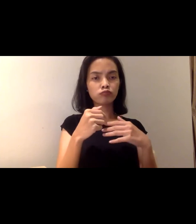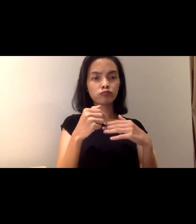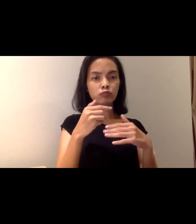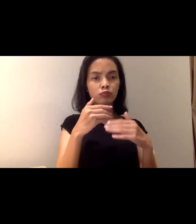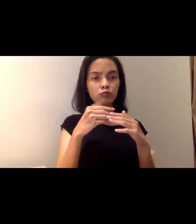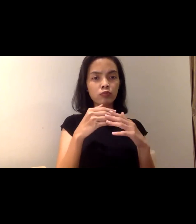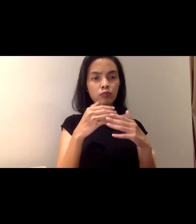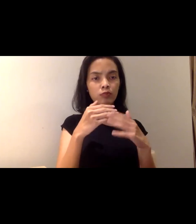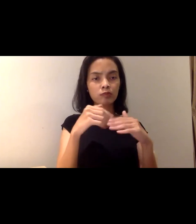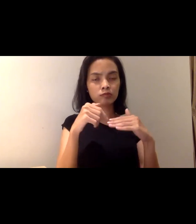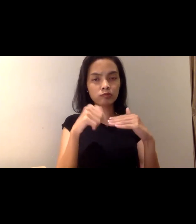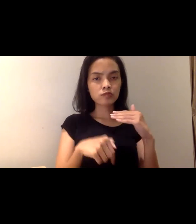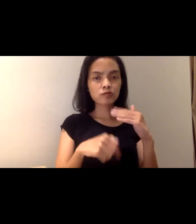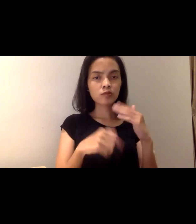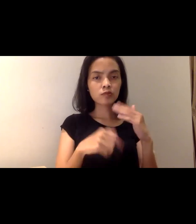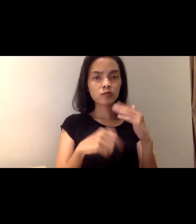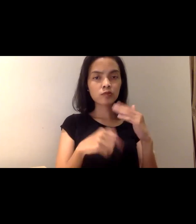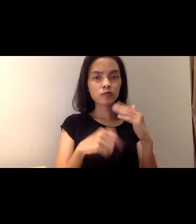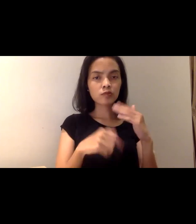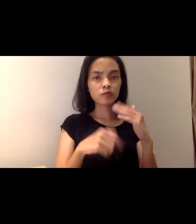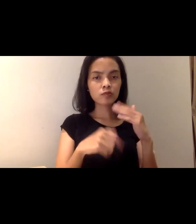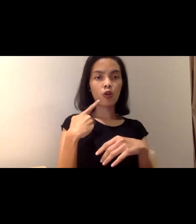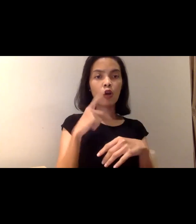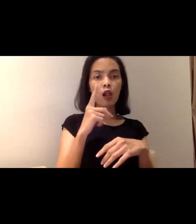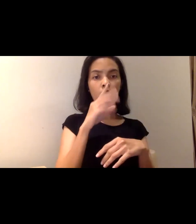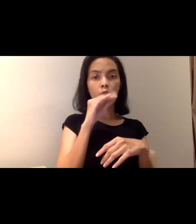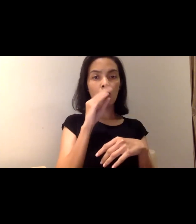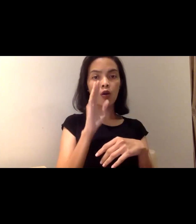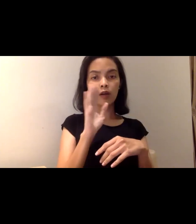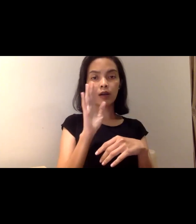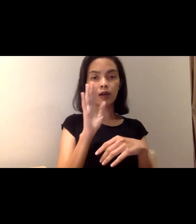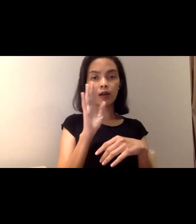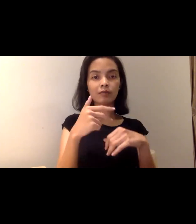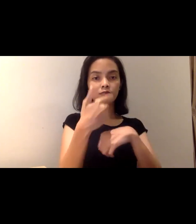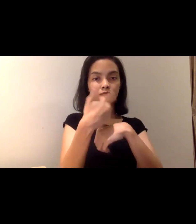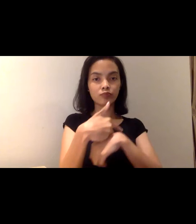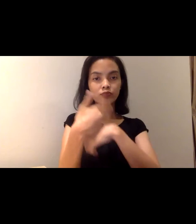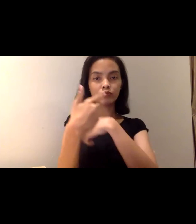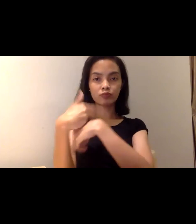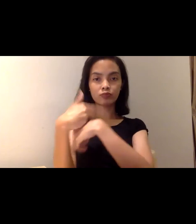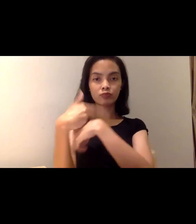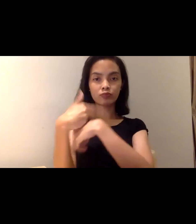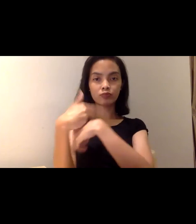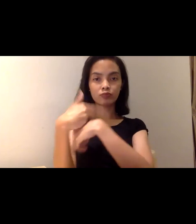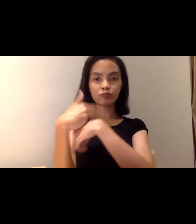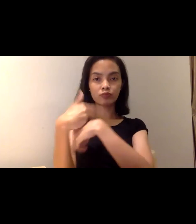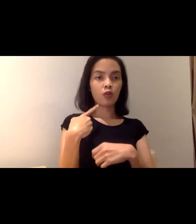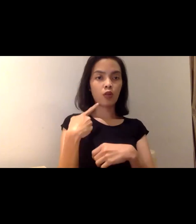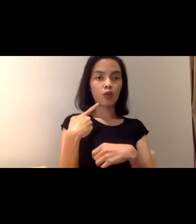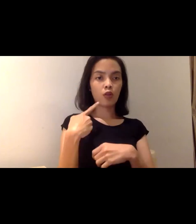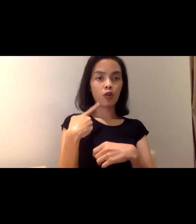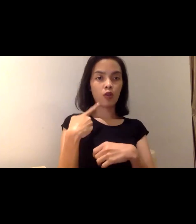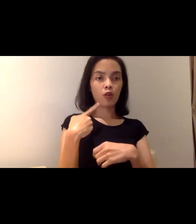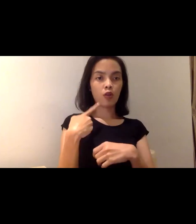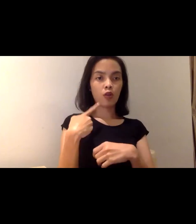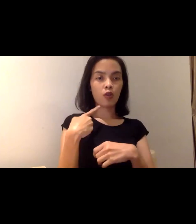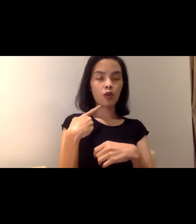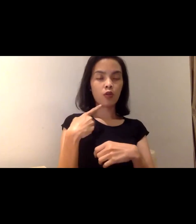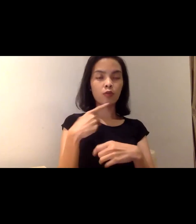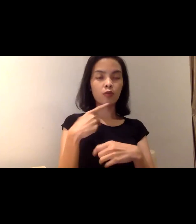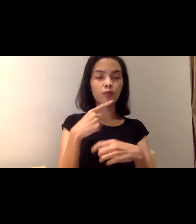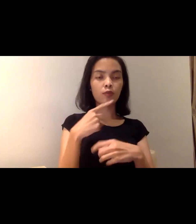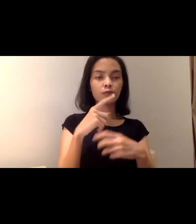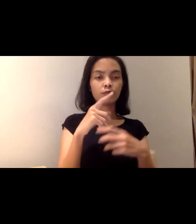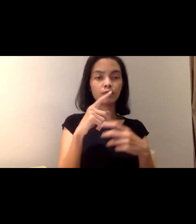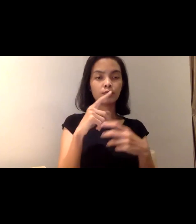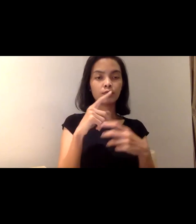speaking. And I will kindly remind you if your camera and microphone are still off. And 100%